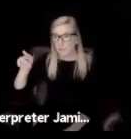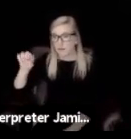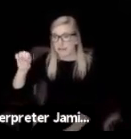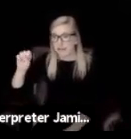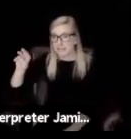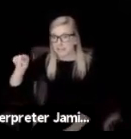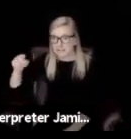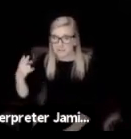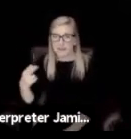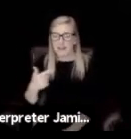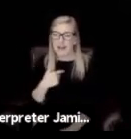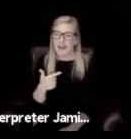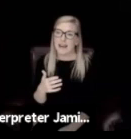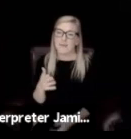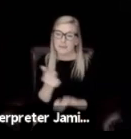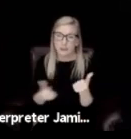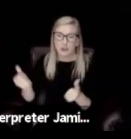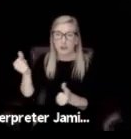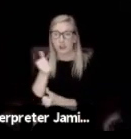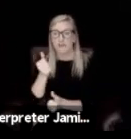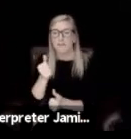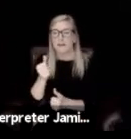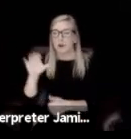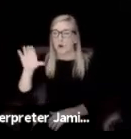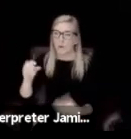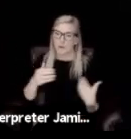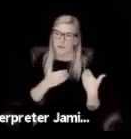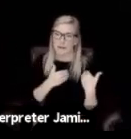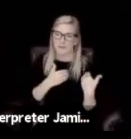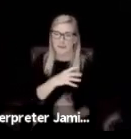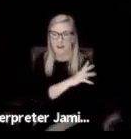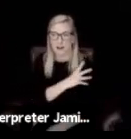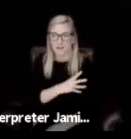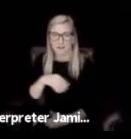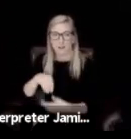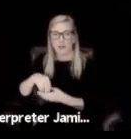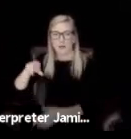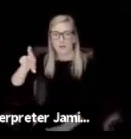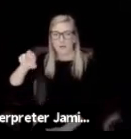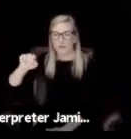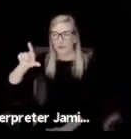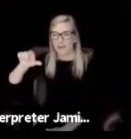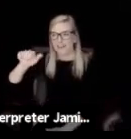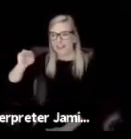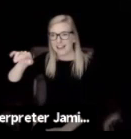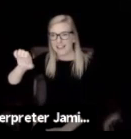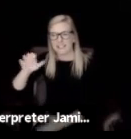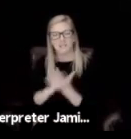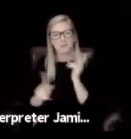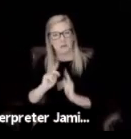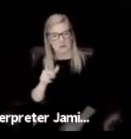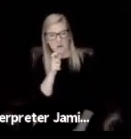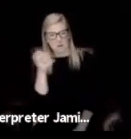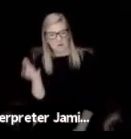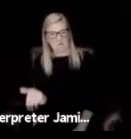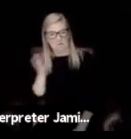Officer at RALIANCE. Some of you are probably saying, I've never heard of you. Who are you? Where'd you come from? I'm going to share a